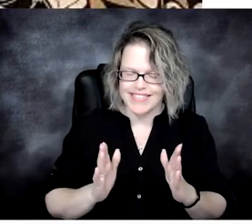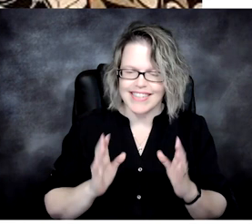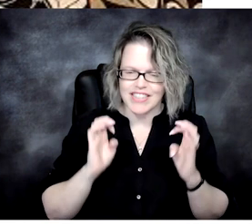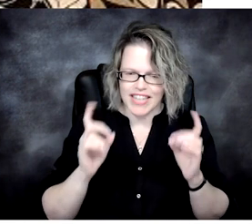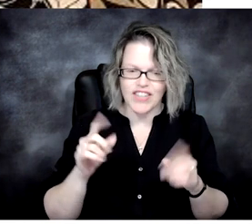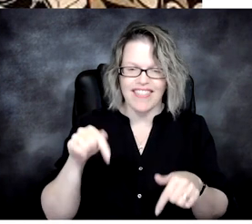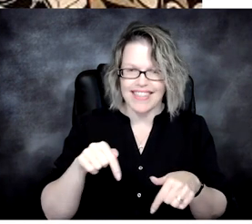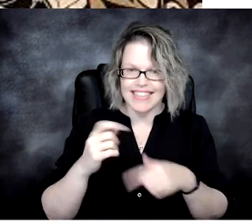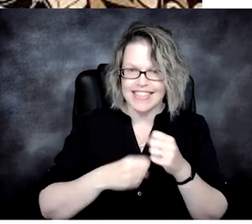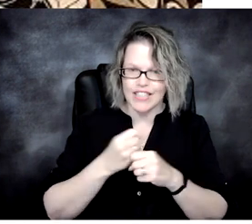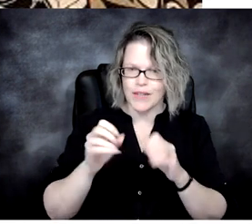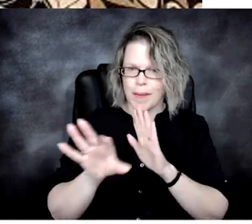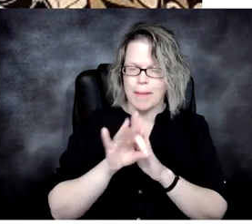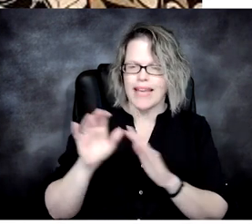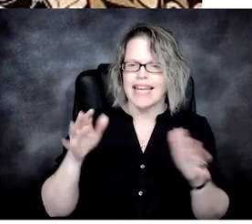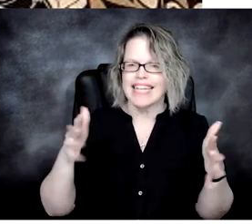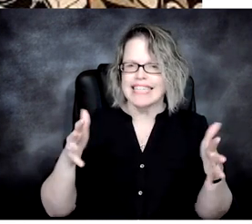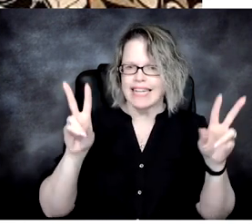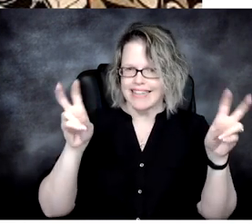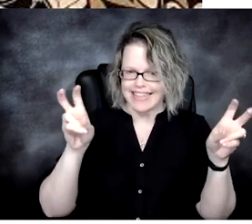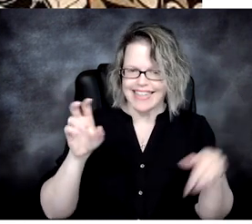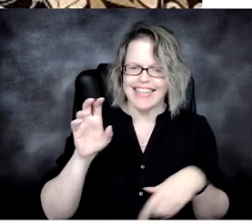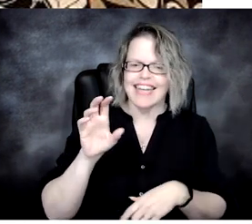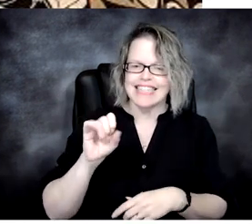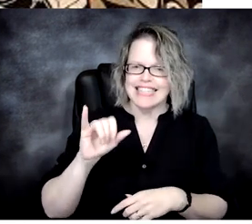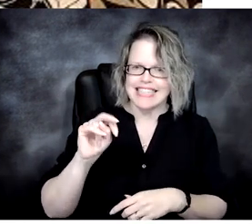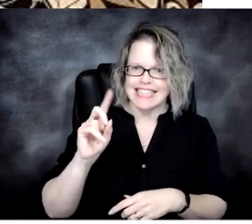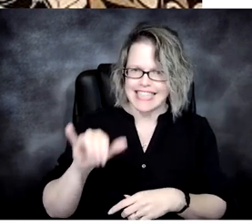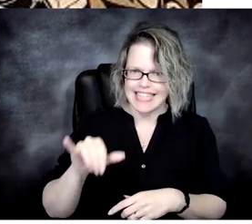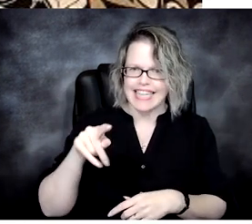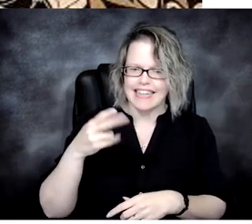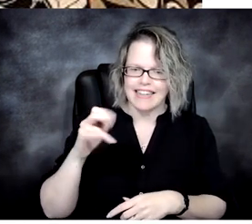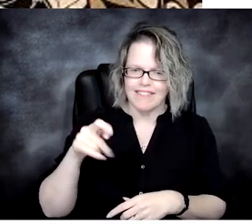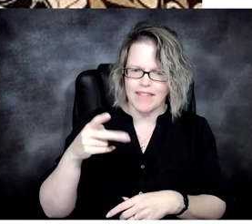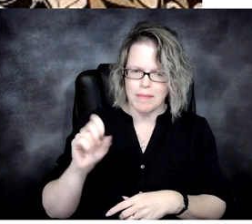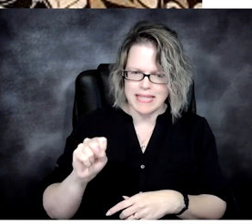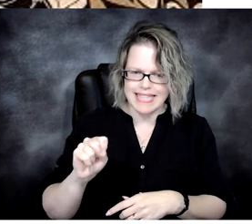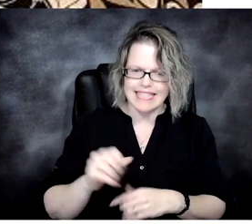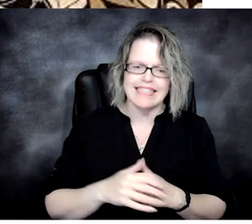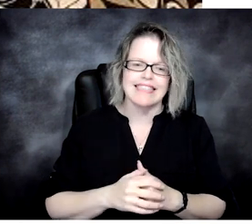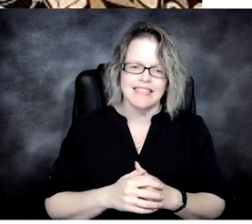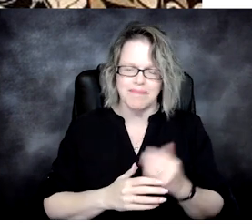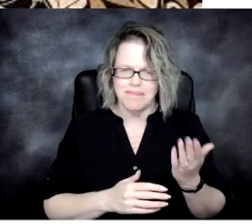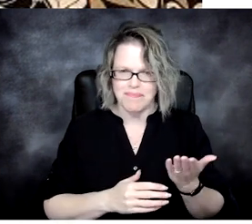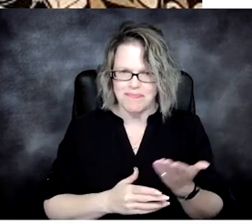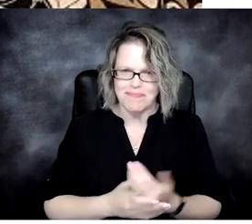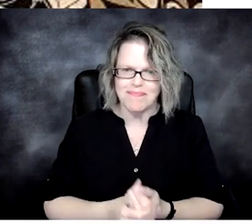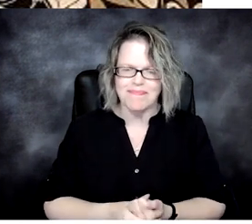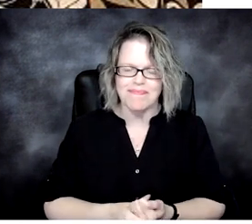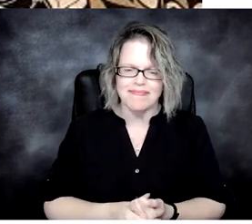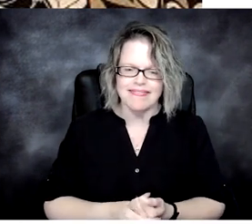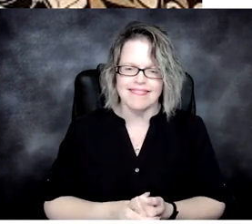is Anxiety by Sydney Phelps. Sydney goes to South Kitsap High School in South Kitsap School District, part